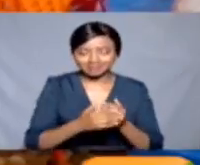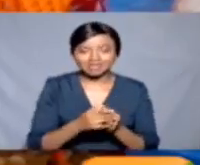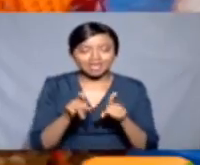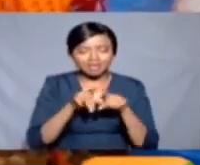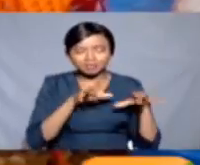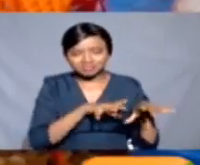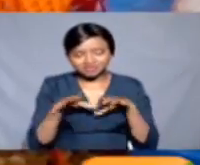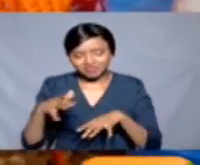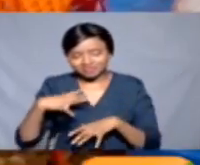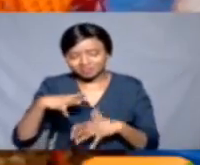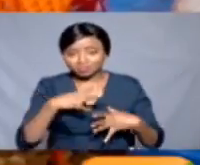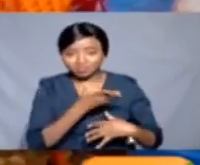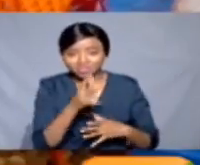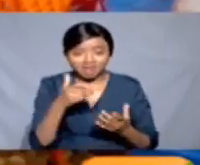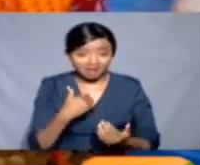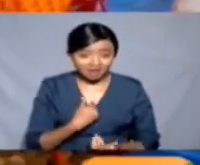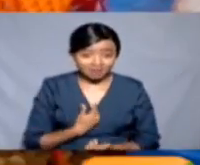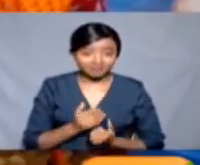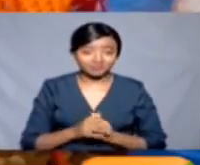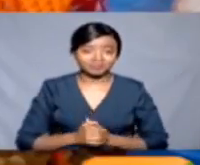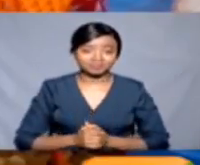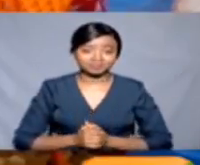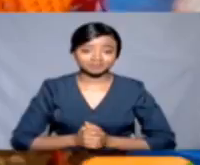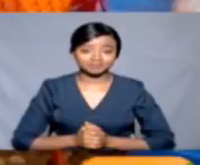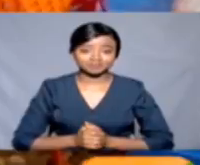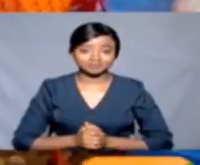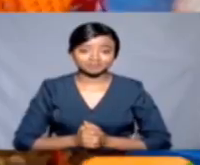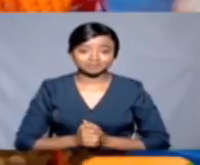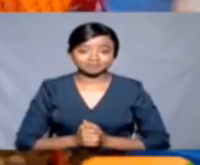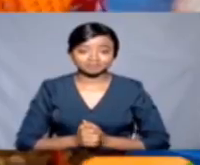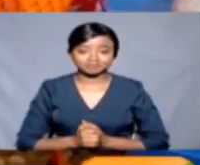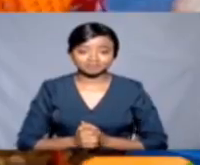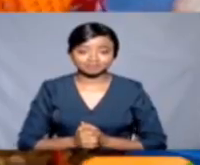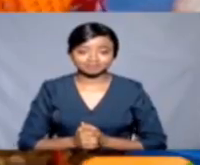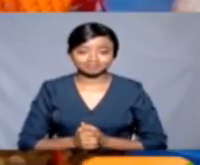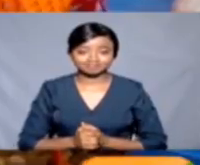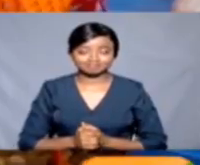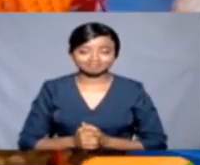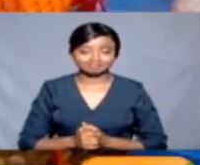suffering that people are going through. Dorcas Wangira, Citizen TV, Your Story.